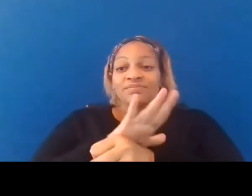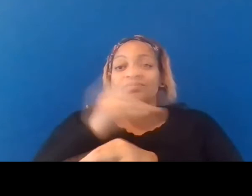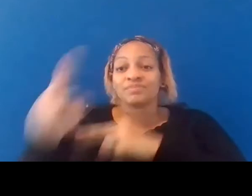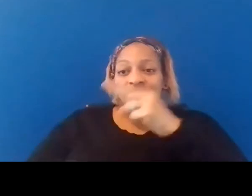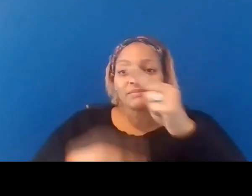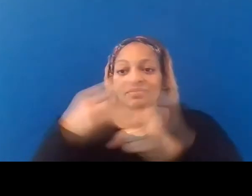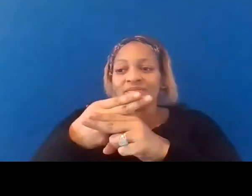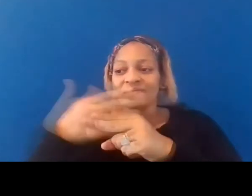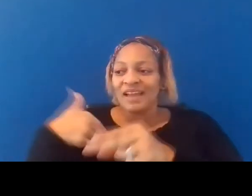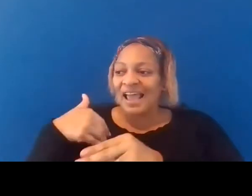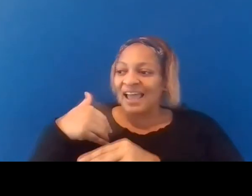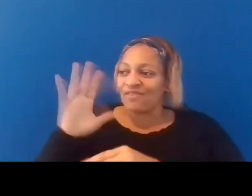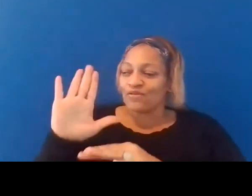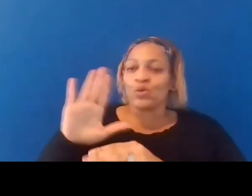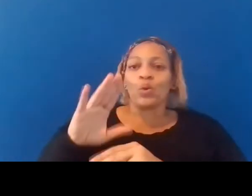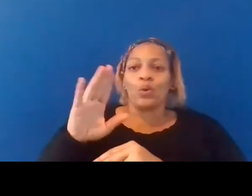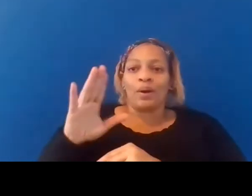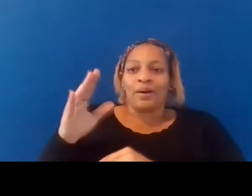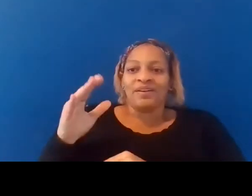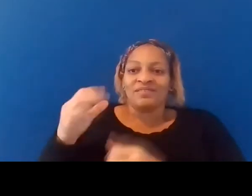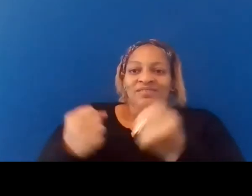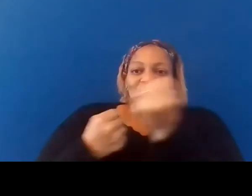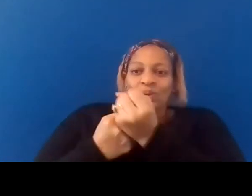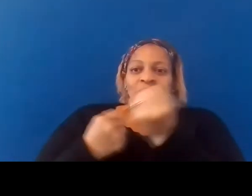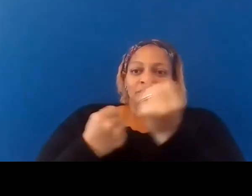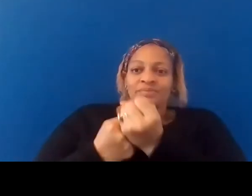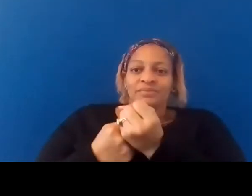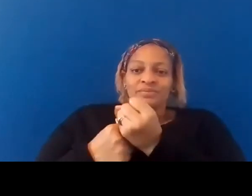your back. And when you know that,